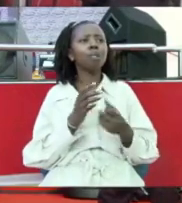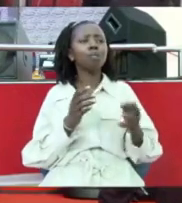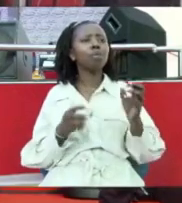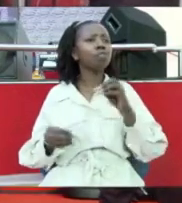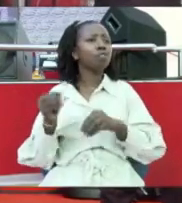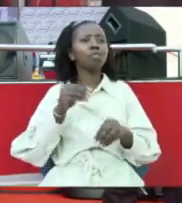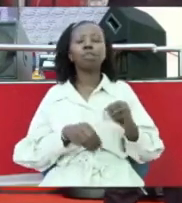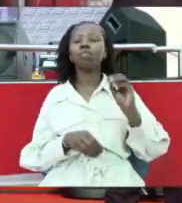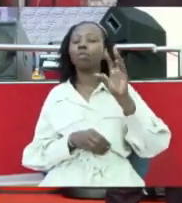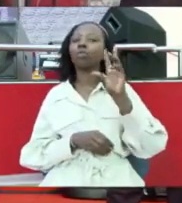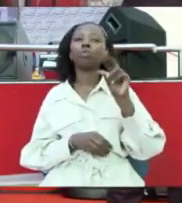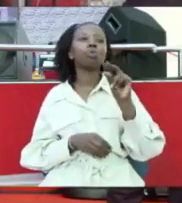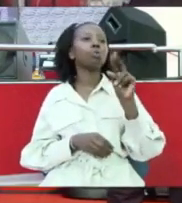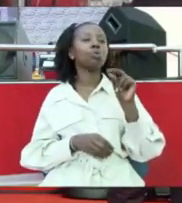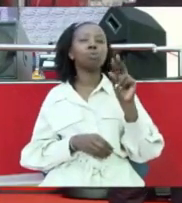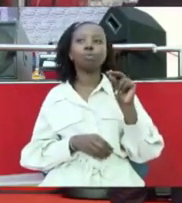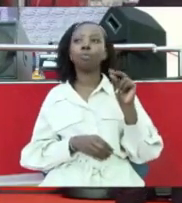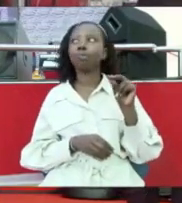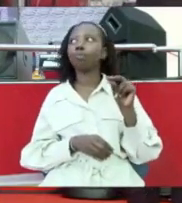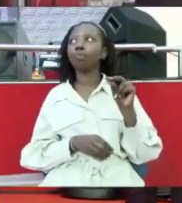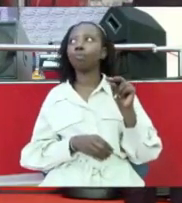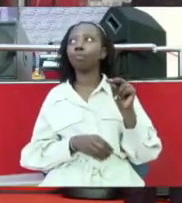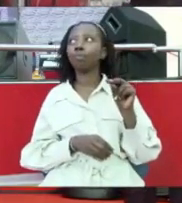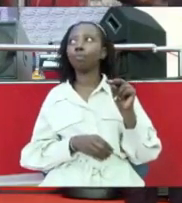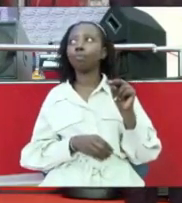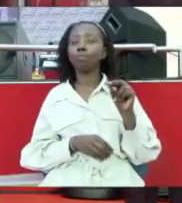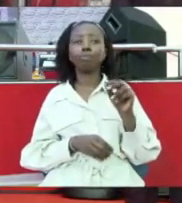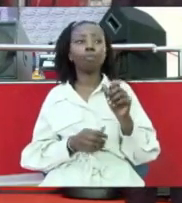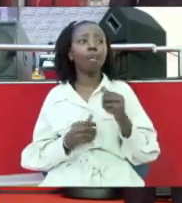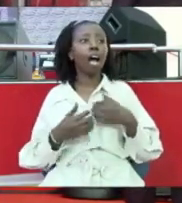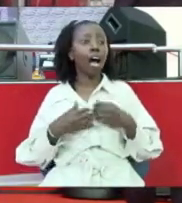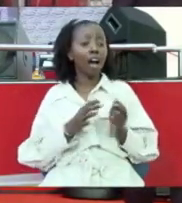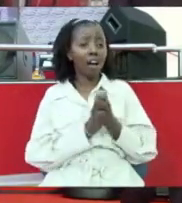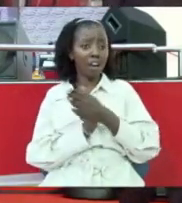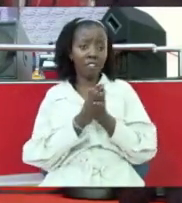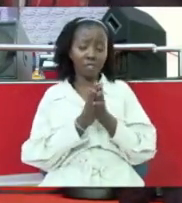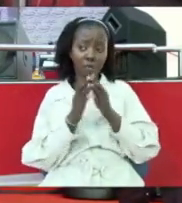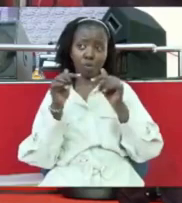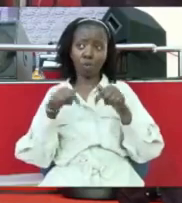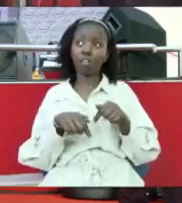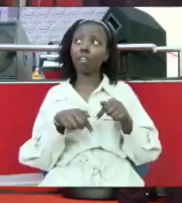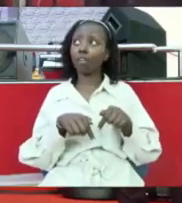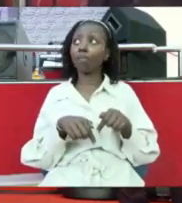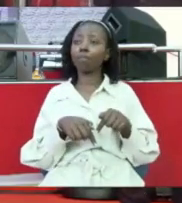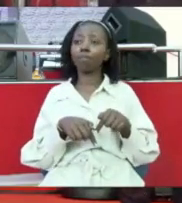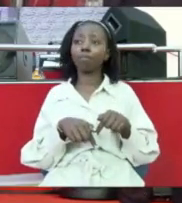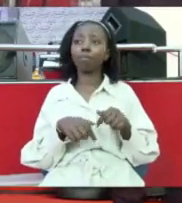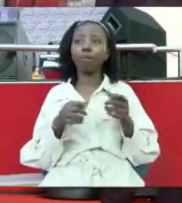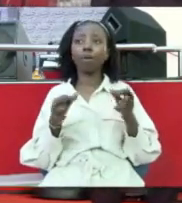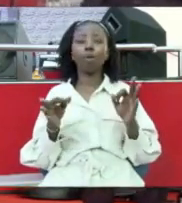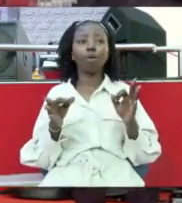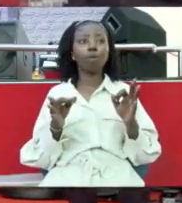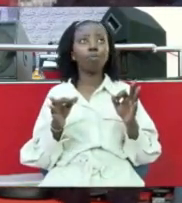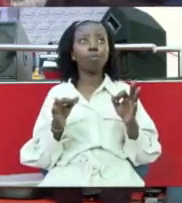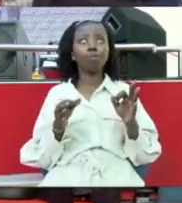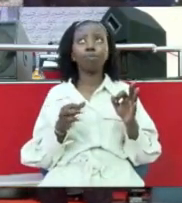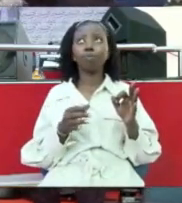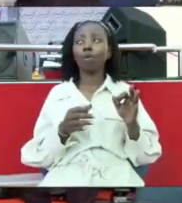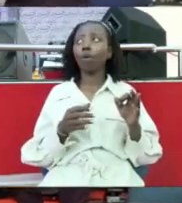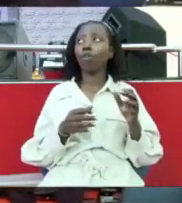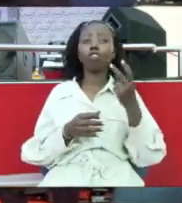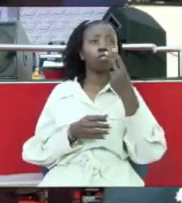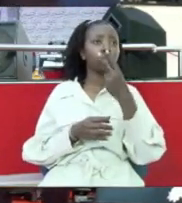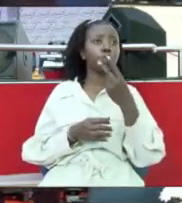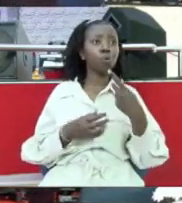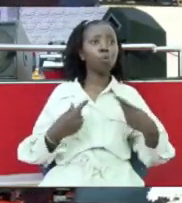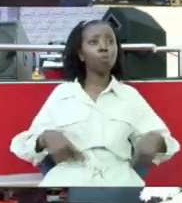him. Hautakuwa na shida ya kutoa kwake. A story was told here. Hadithi ikasemekana mahali hapa. Of these two people. Kwa hao